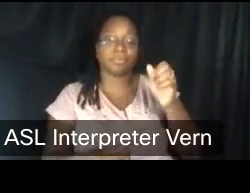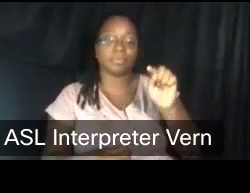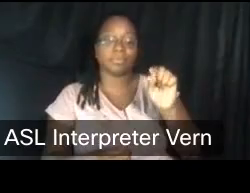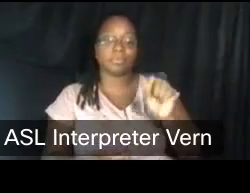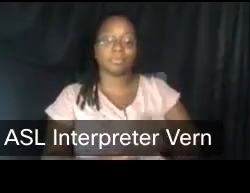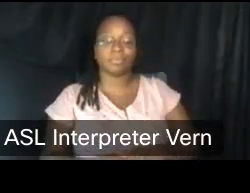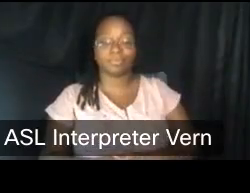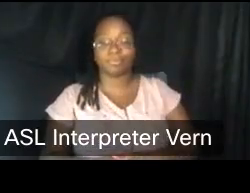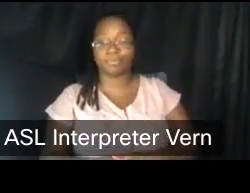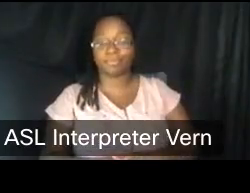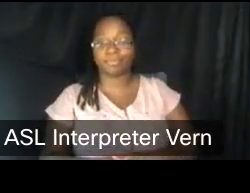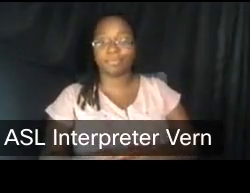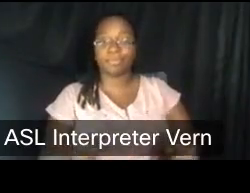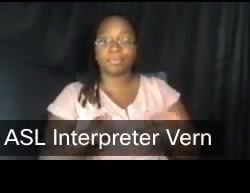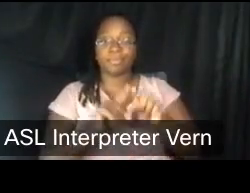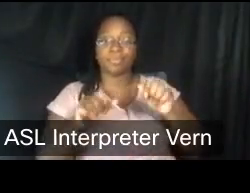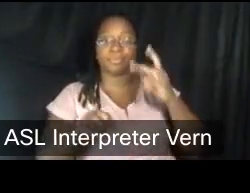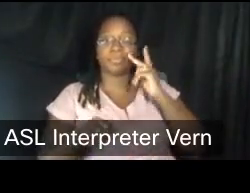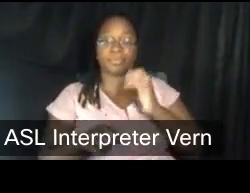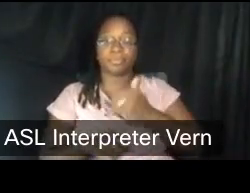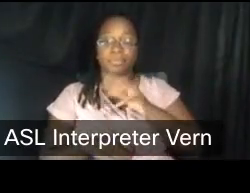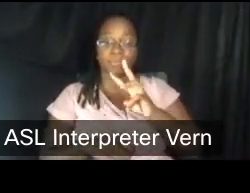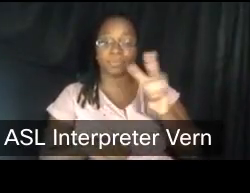You can also visit our website, which is